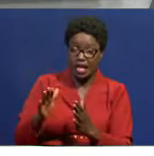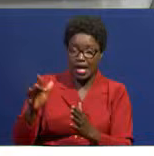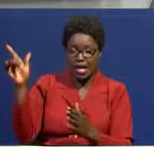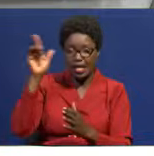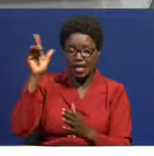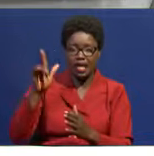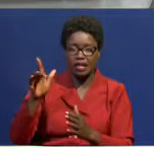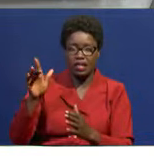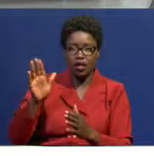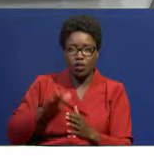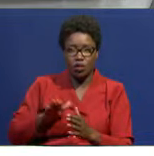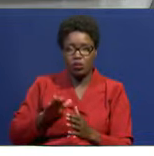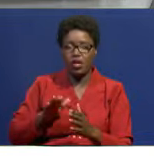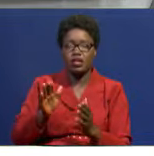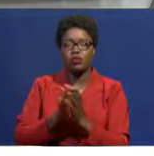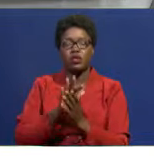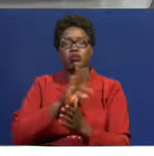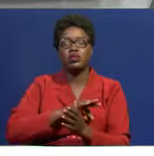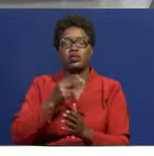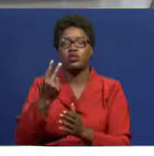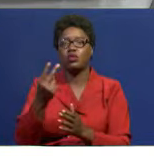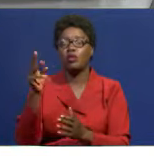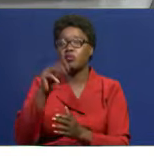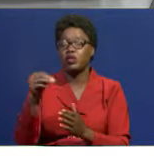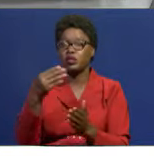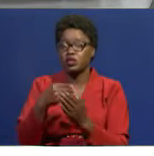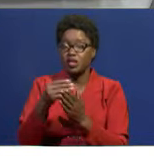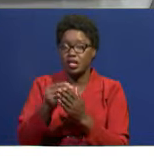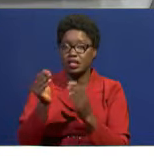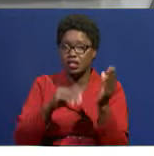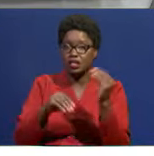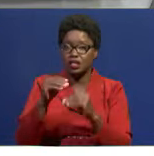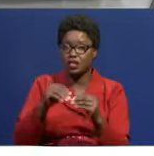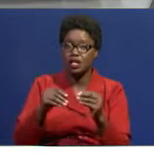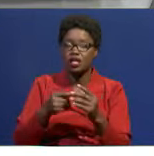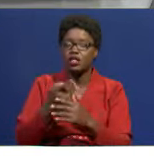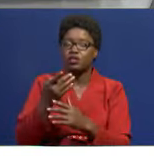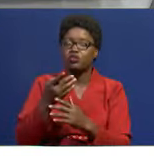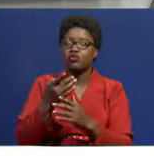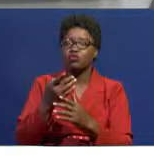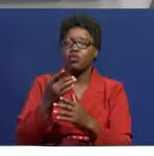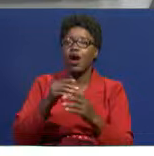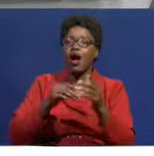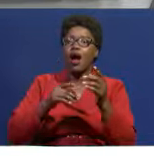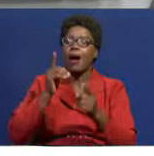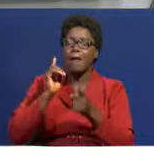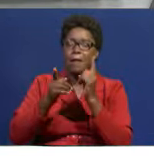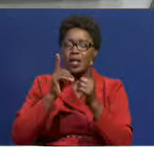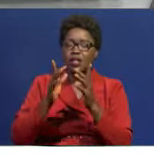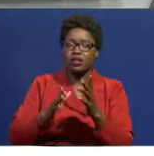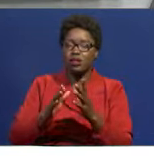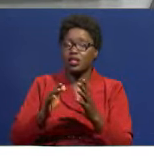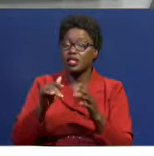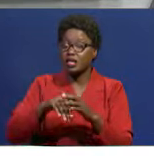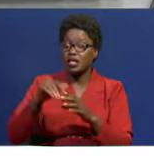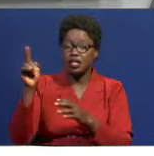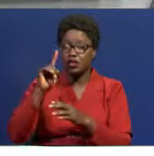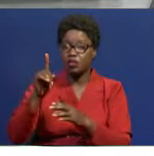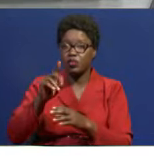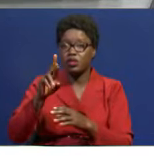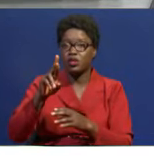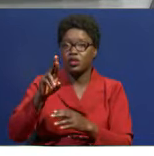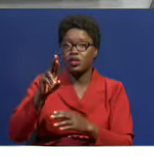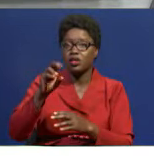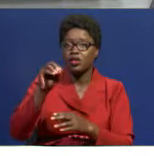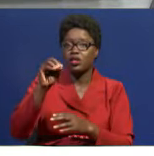set to benefit from the 2 million shillings raised through a marathon by well-wishers in Nairobi. The Rophine Field Group